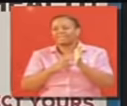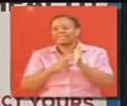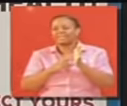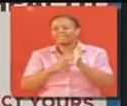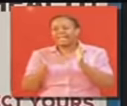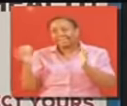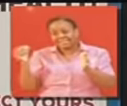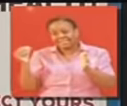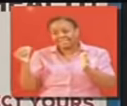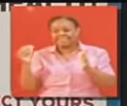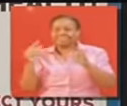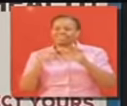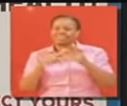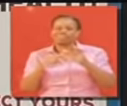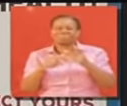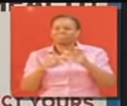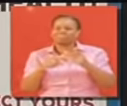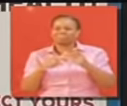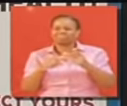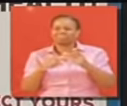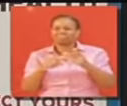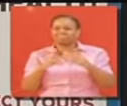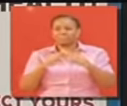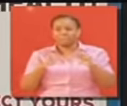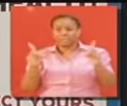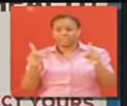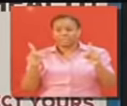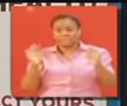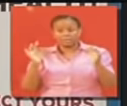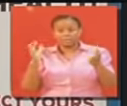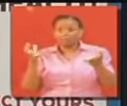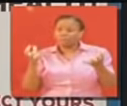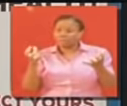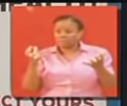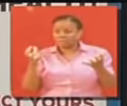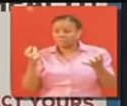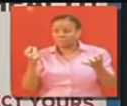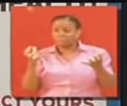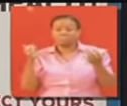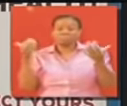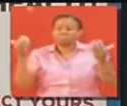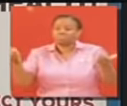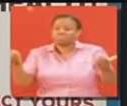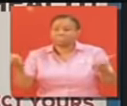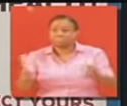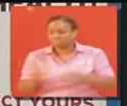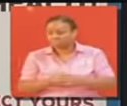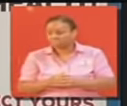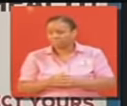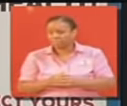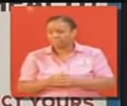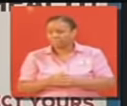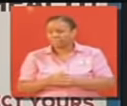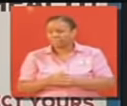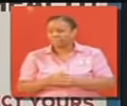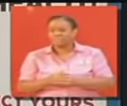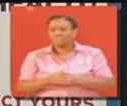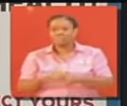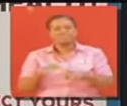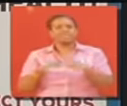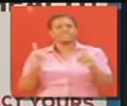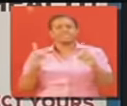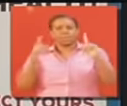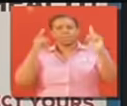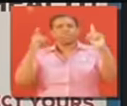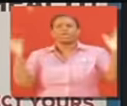wearing a shield. But either is legally acceptable. We just want to encourage persons to the greatest extent possible